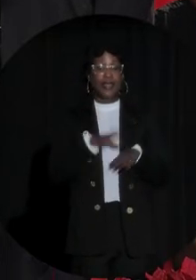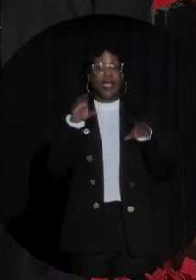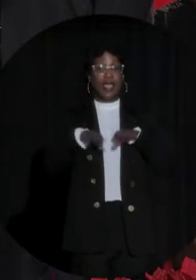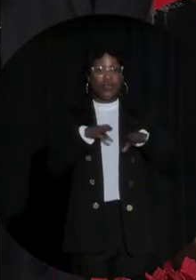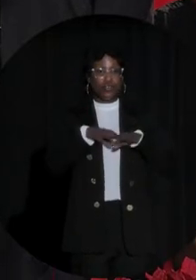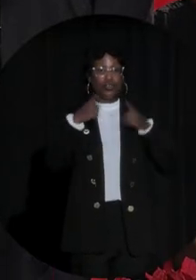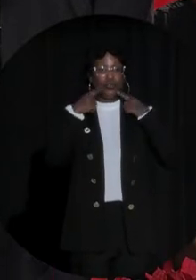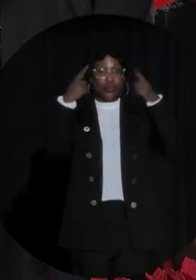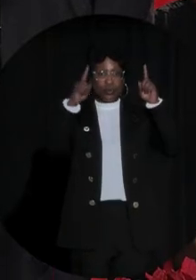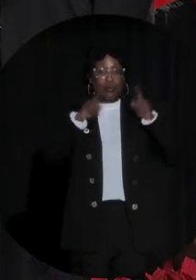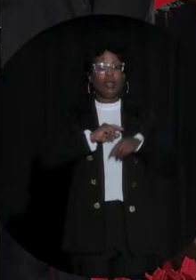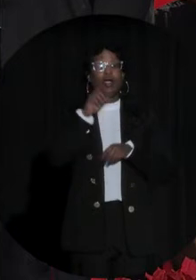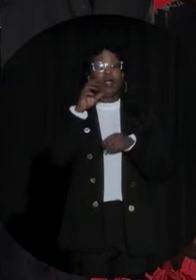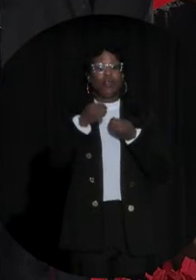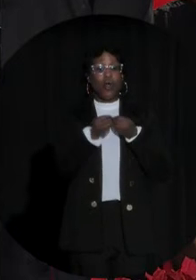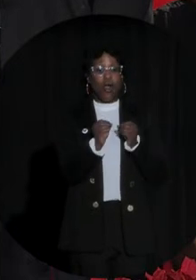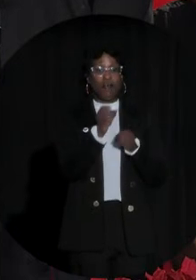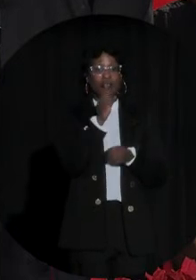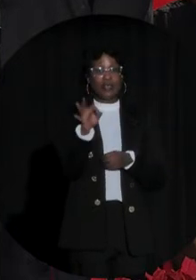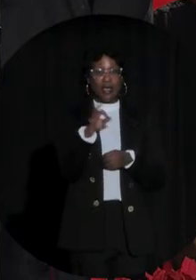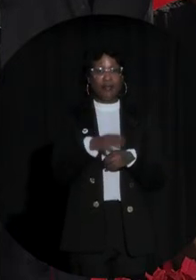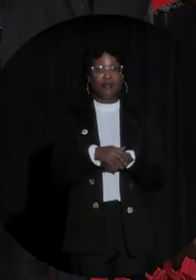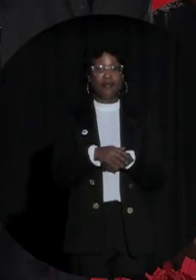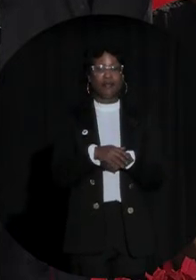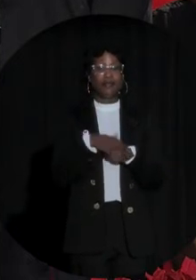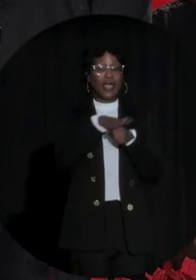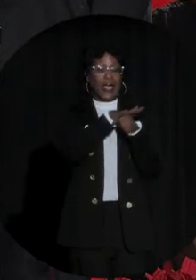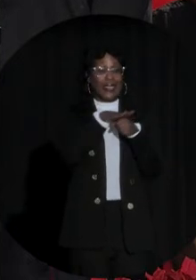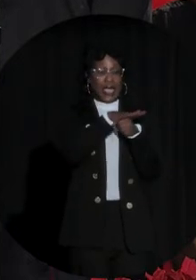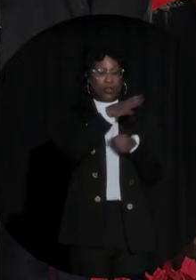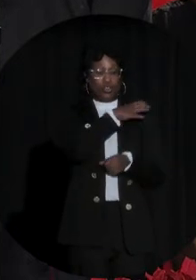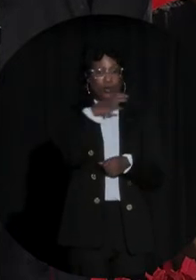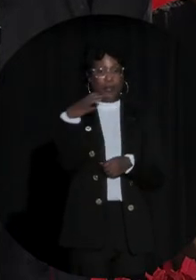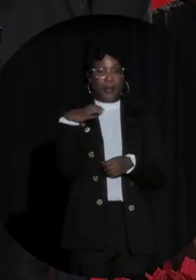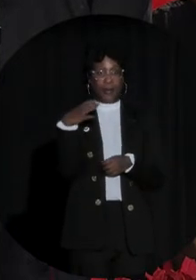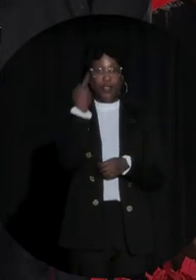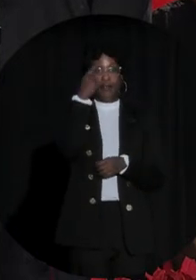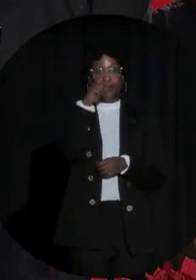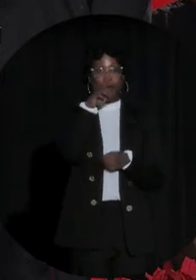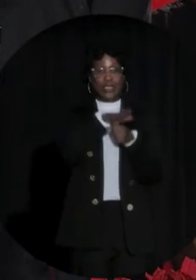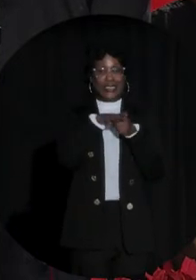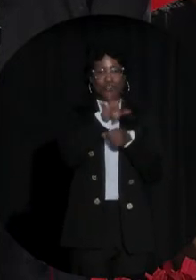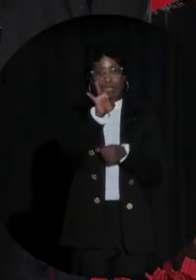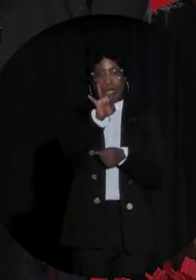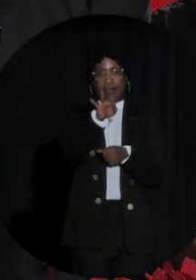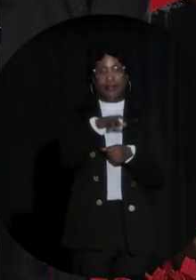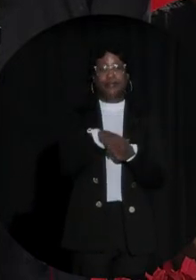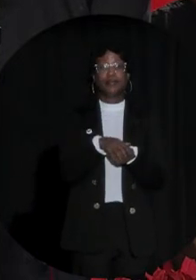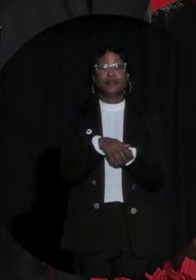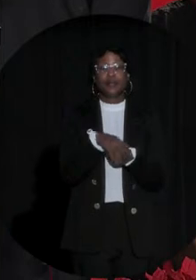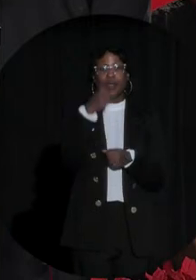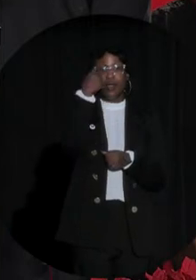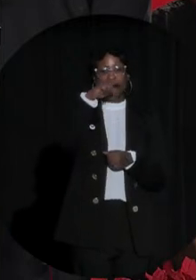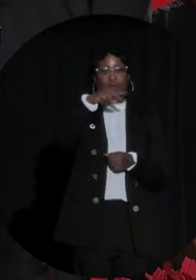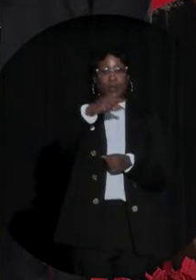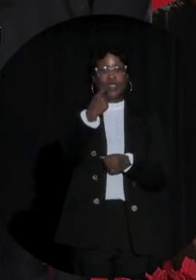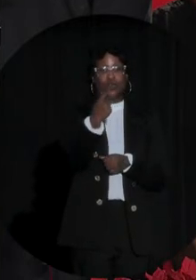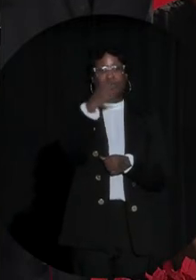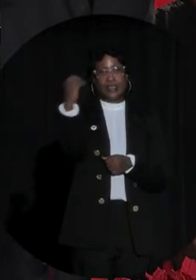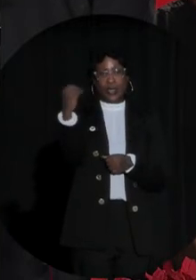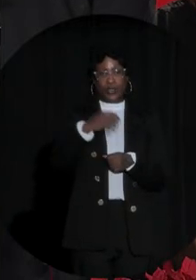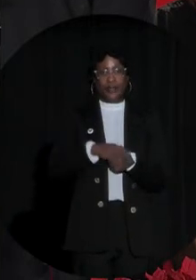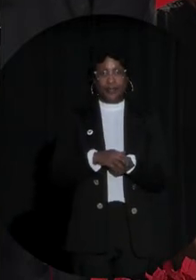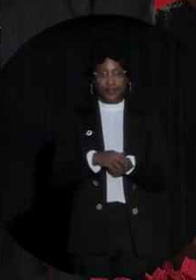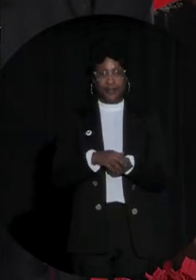of. Execute the office of. Council member for District 9. Council member for District 9. For Prince George's County. For Prince George's County. According